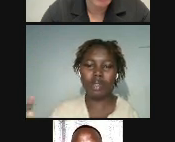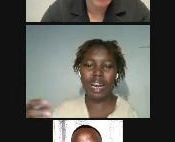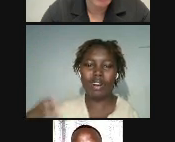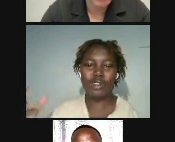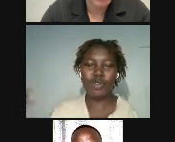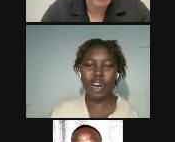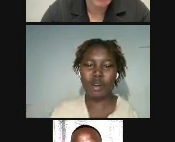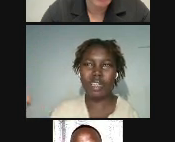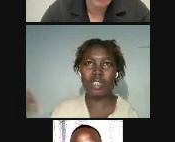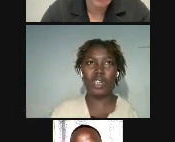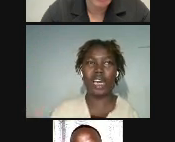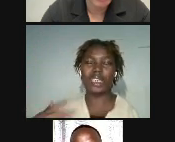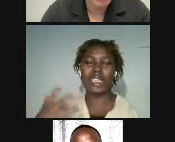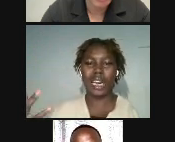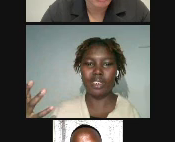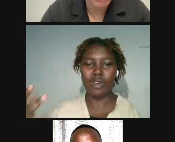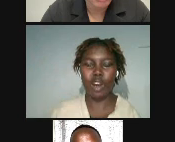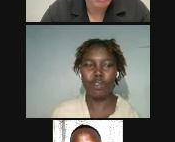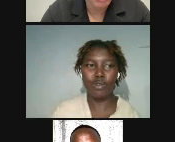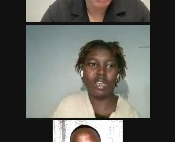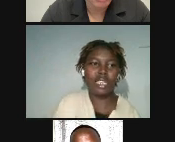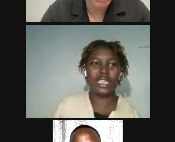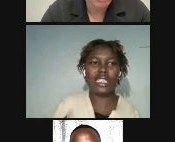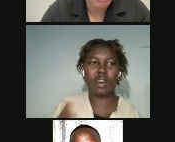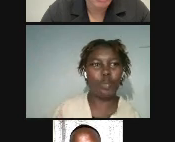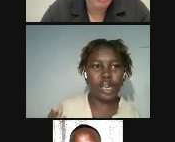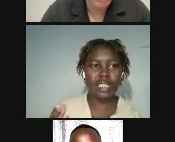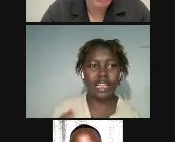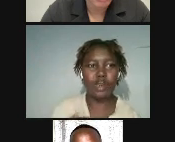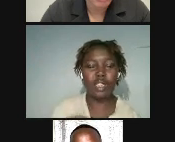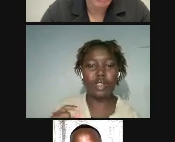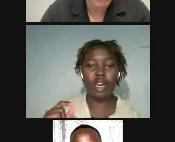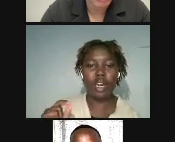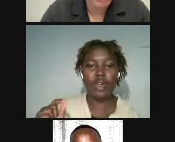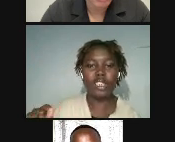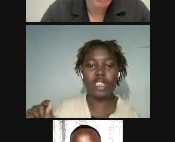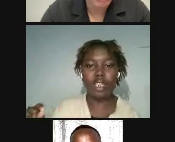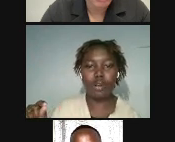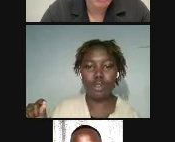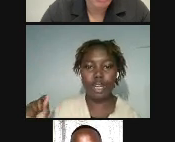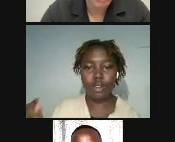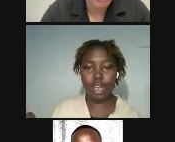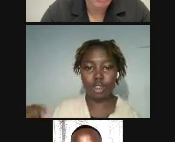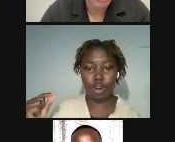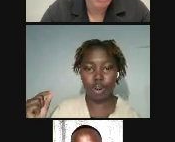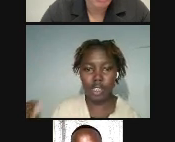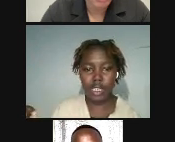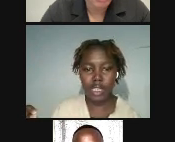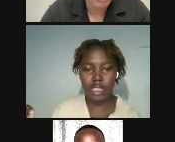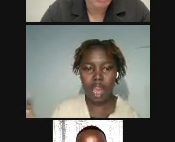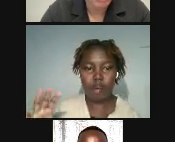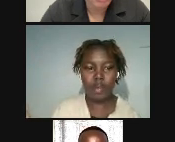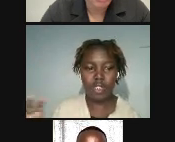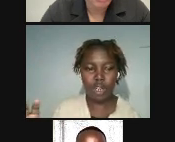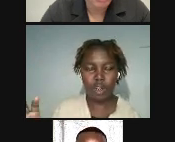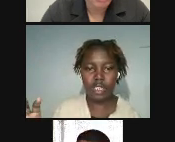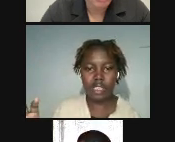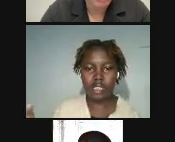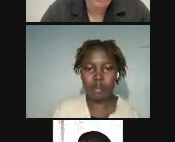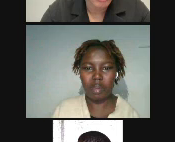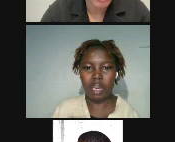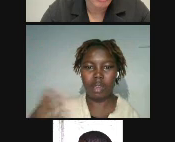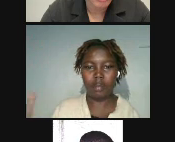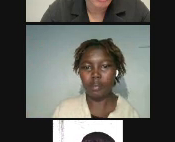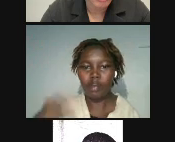work a lot of work makes you like dull, so you have to, let's say, take breaks. As much as you're niching down to educational content, mix your